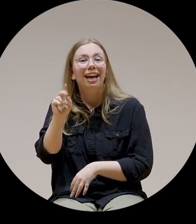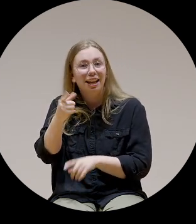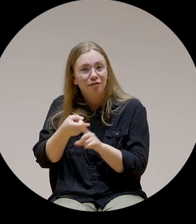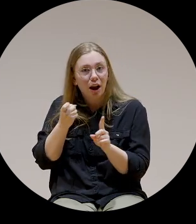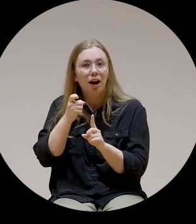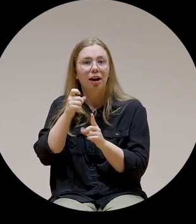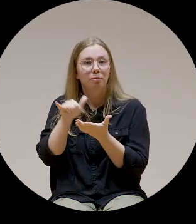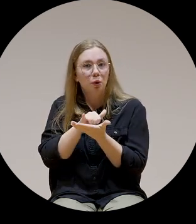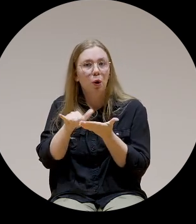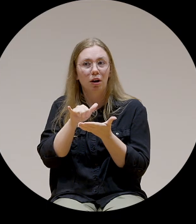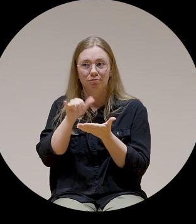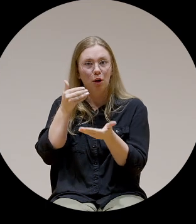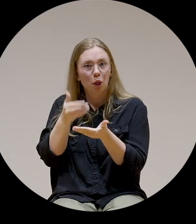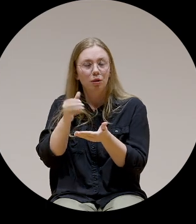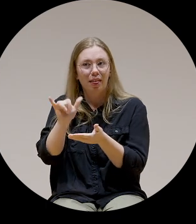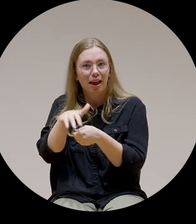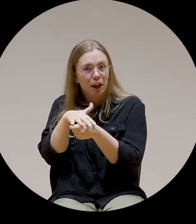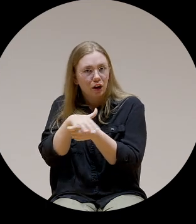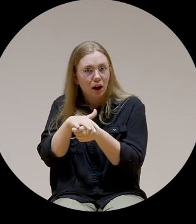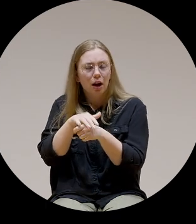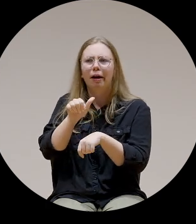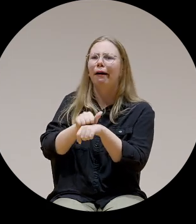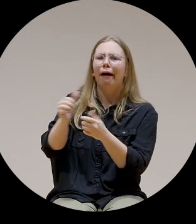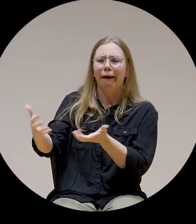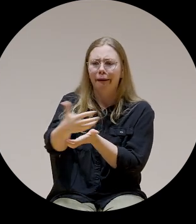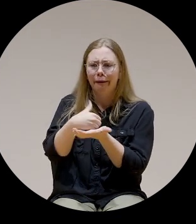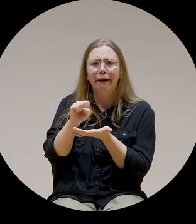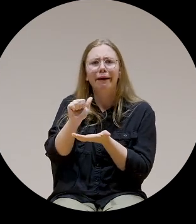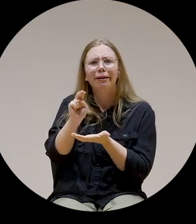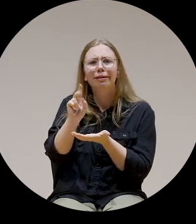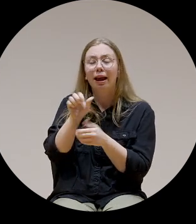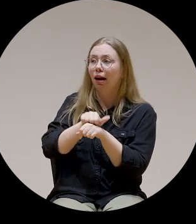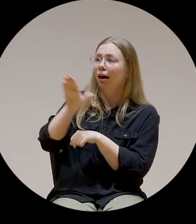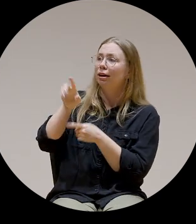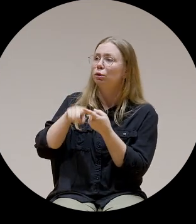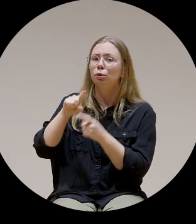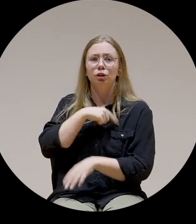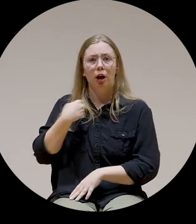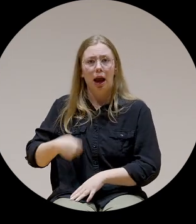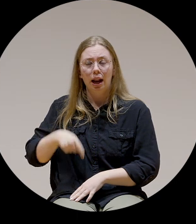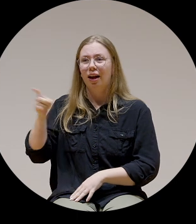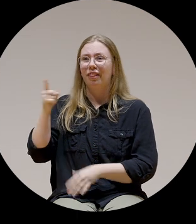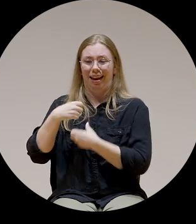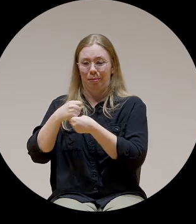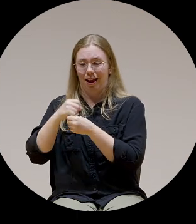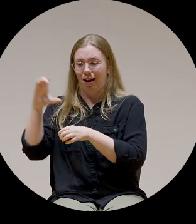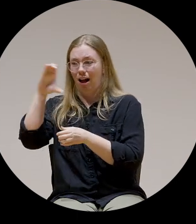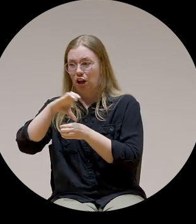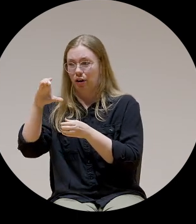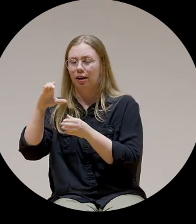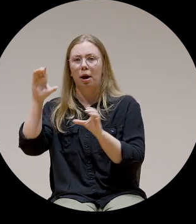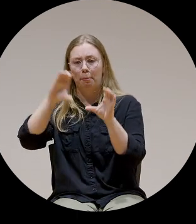sent to China to be turned into concrete and poured into molds as artificial reefs, and then sent back to New York